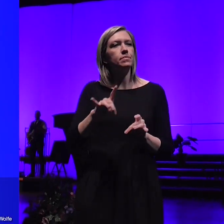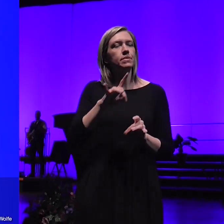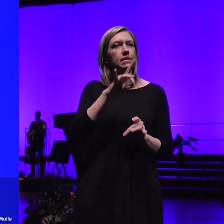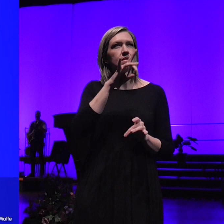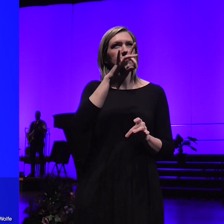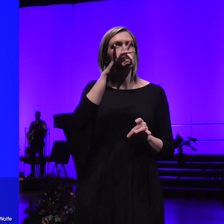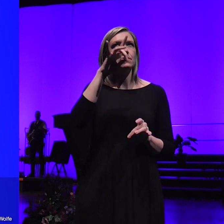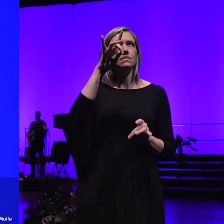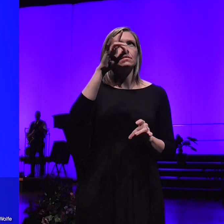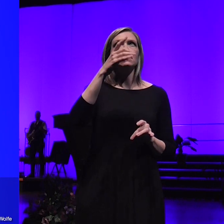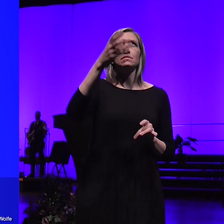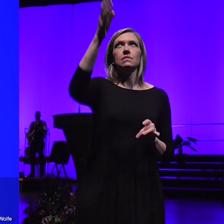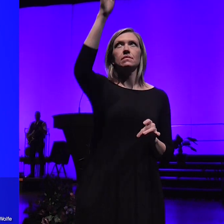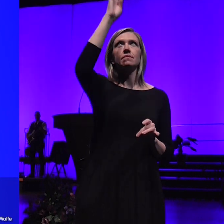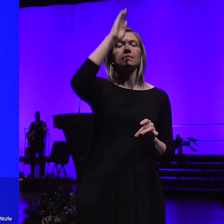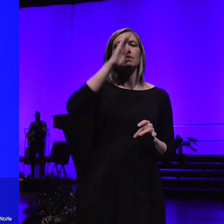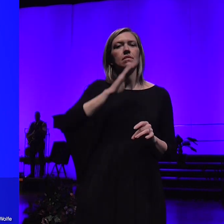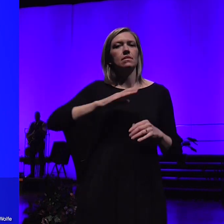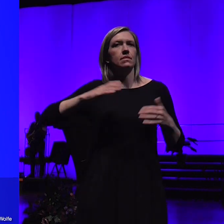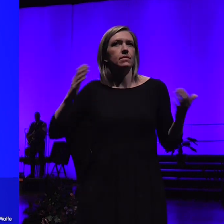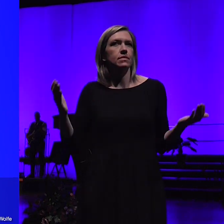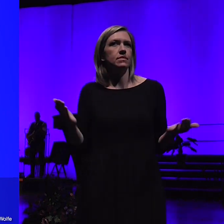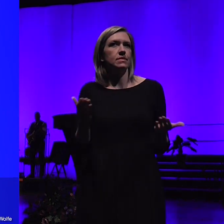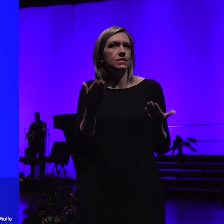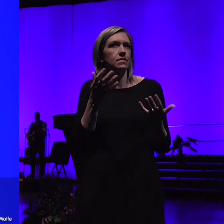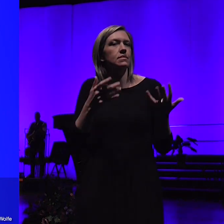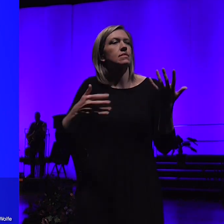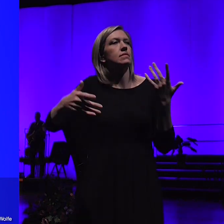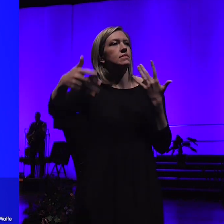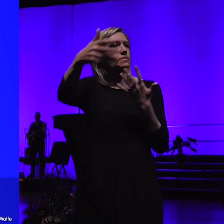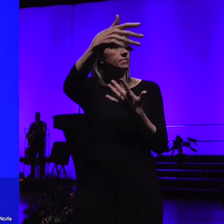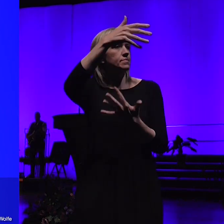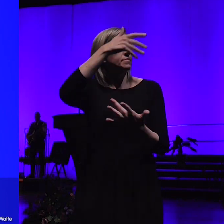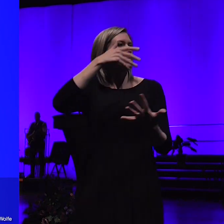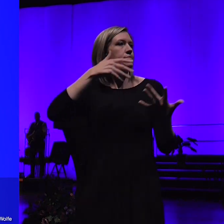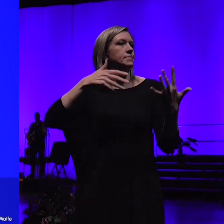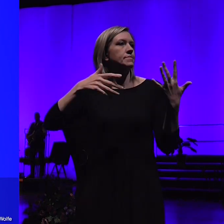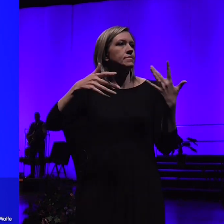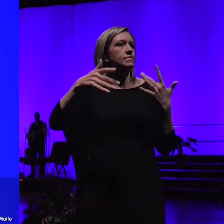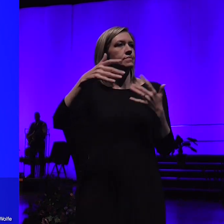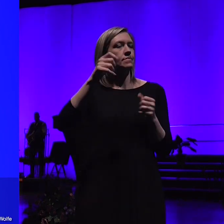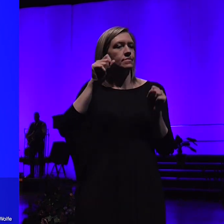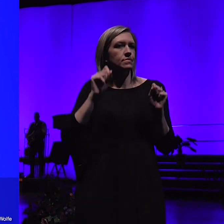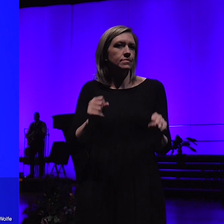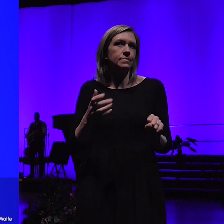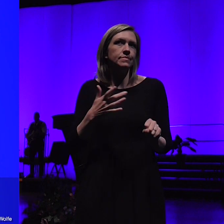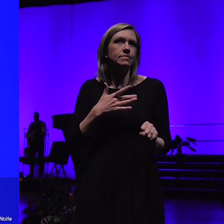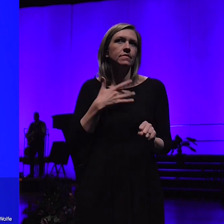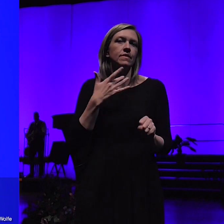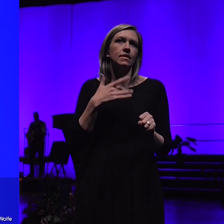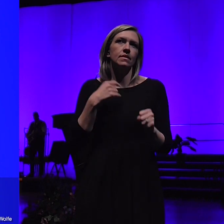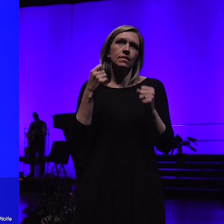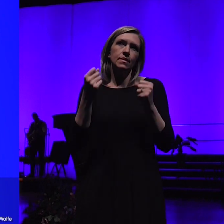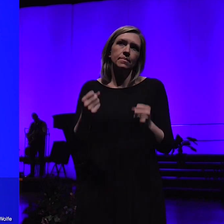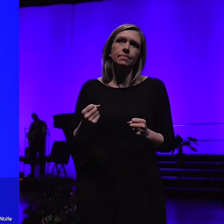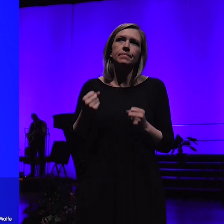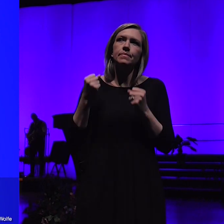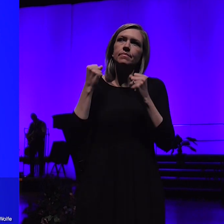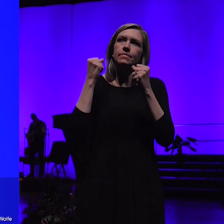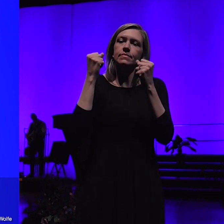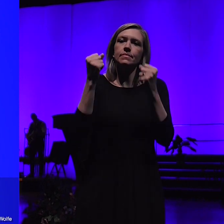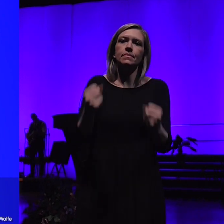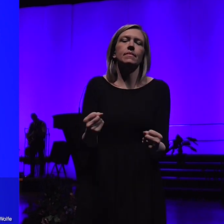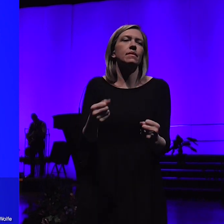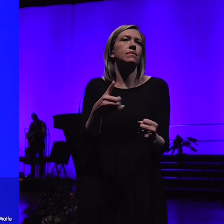Surely the presence of God is in this place. I can feel